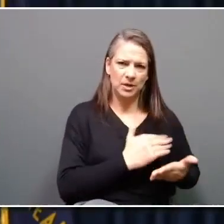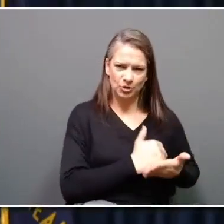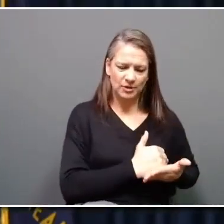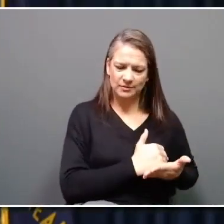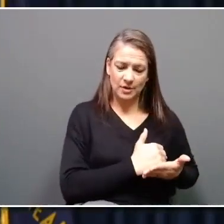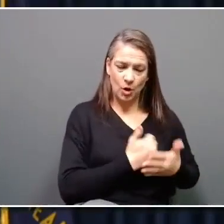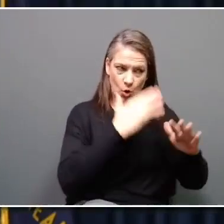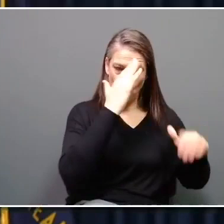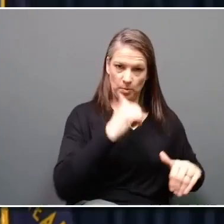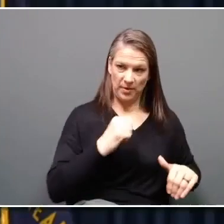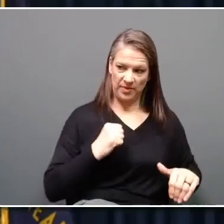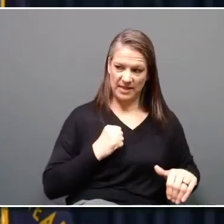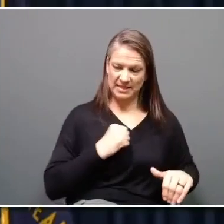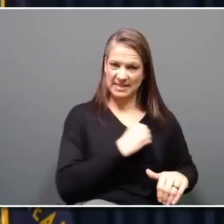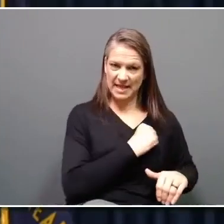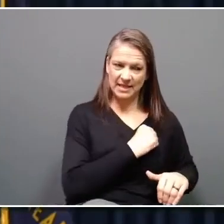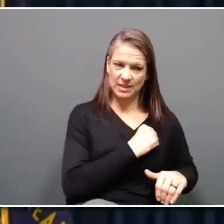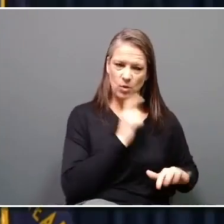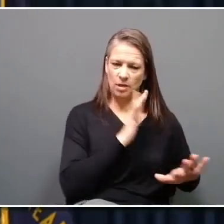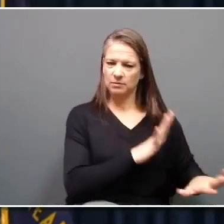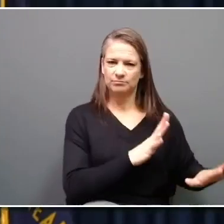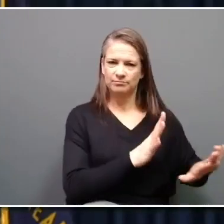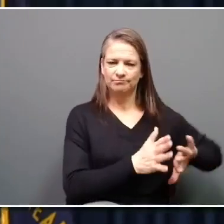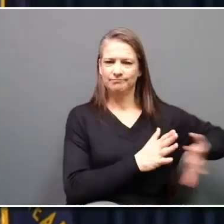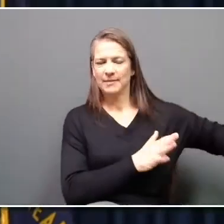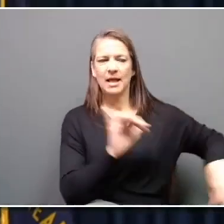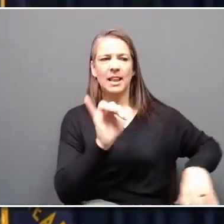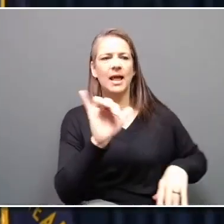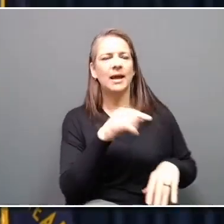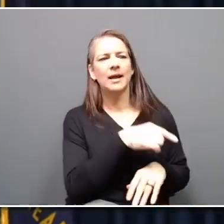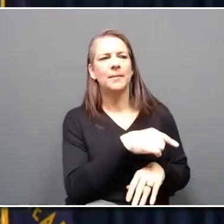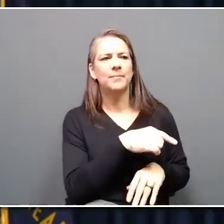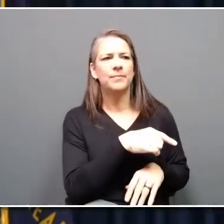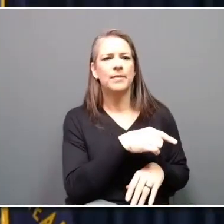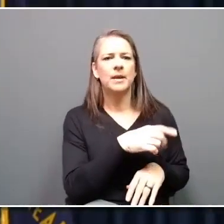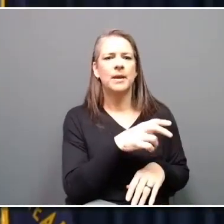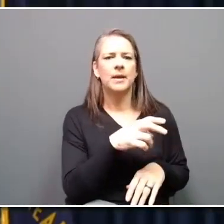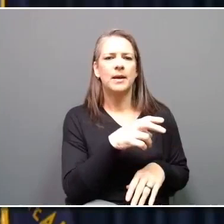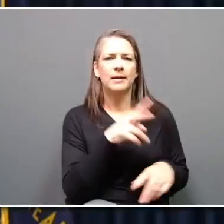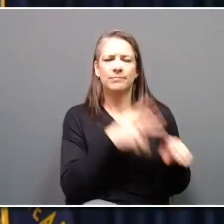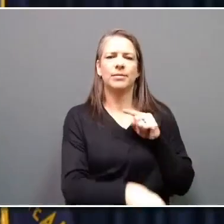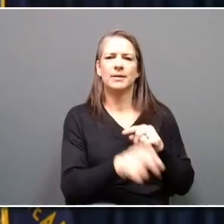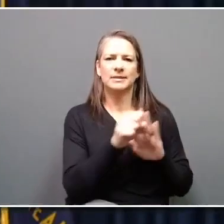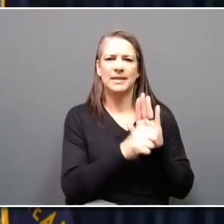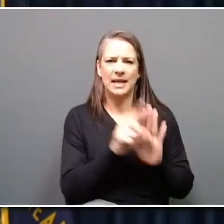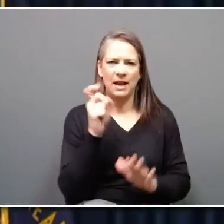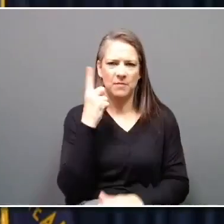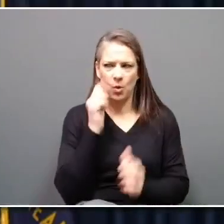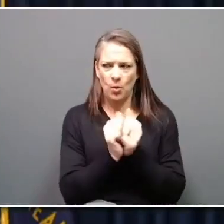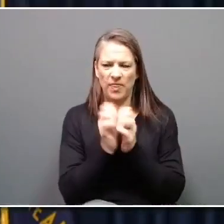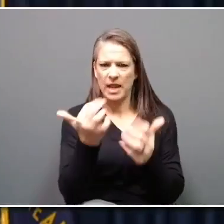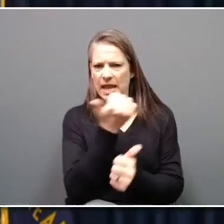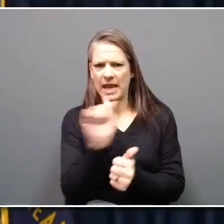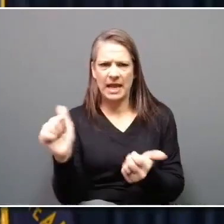Senate pushes off immediately, like the blind hatchet taken to state government without any